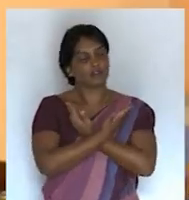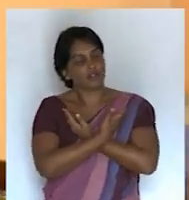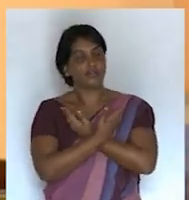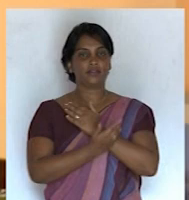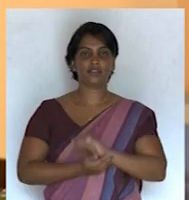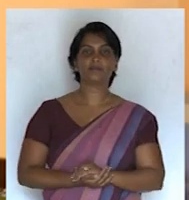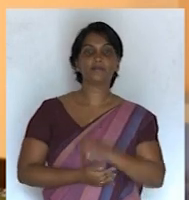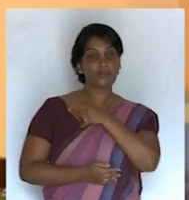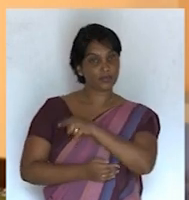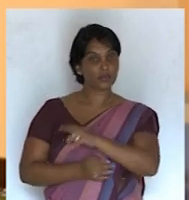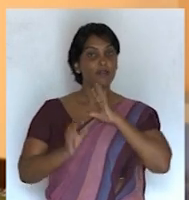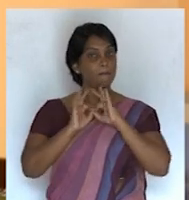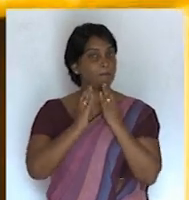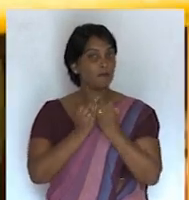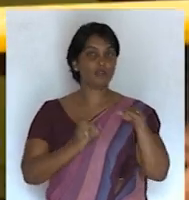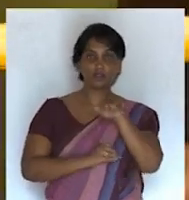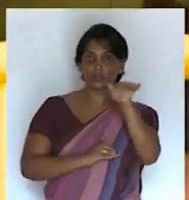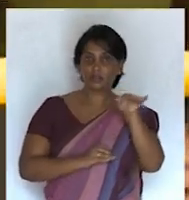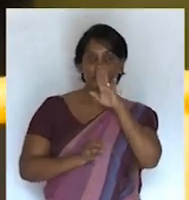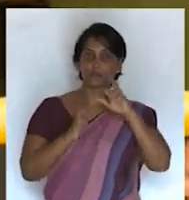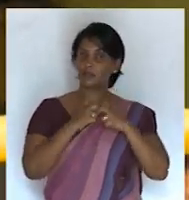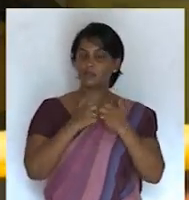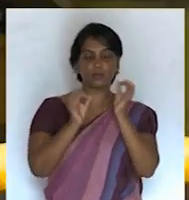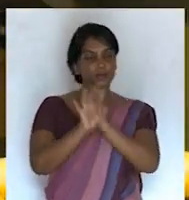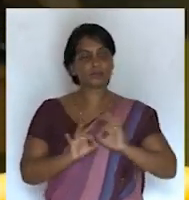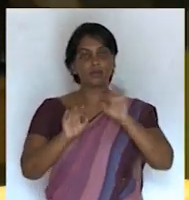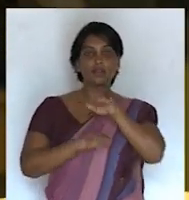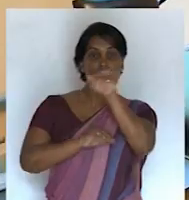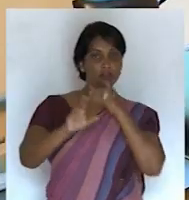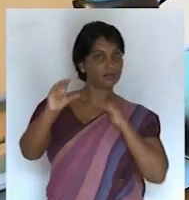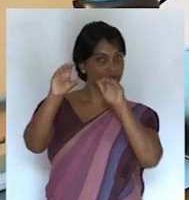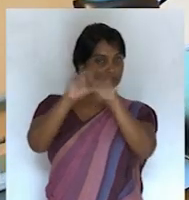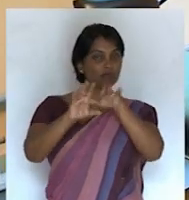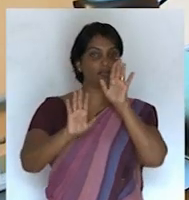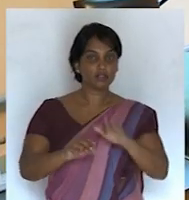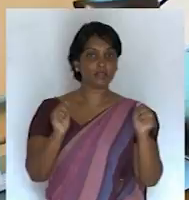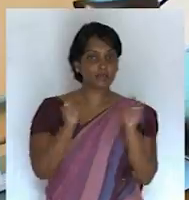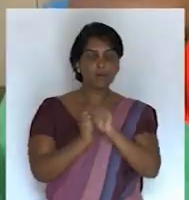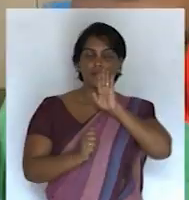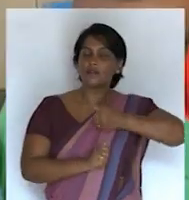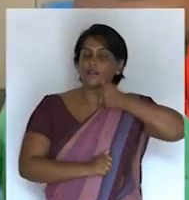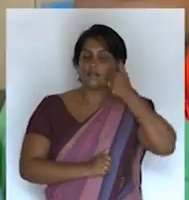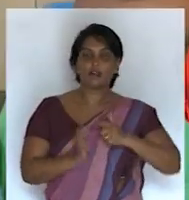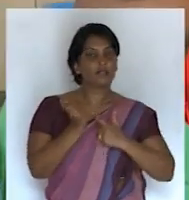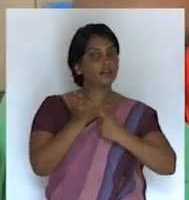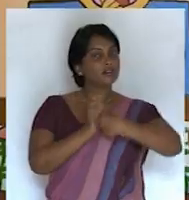to socialize these children without making them a burden to the society.